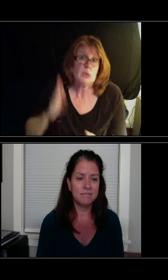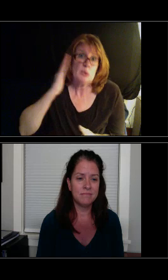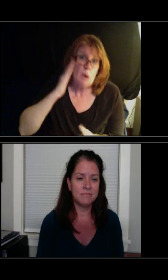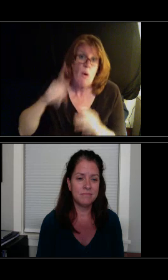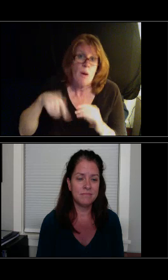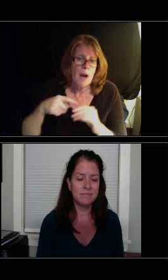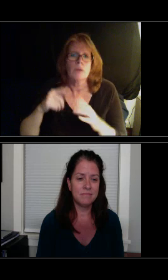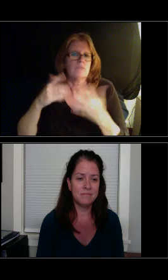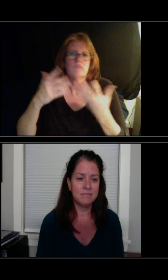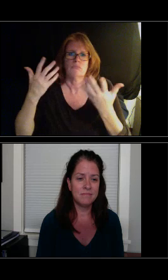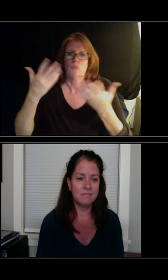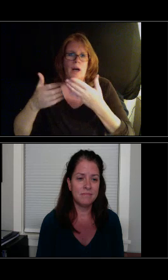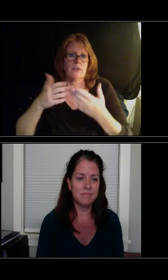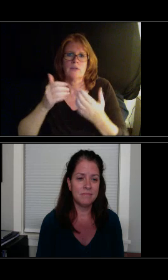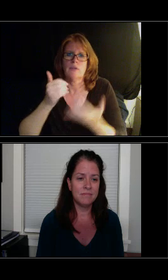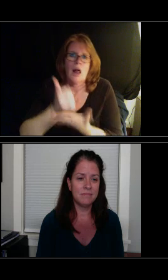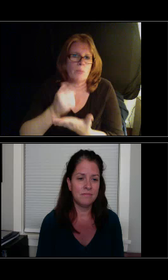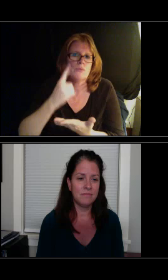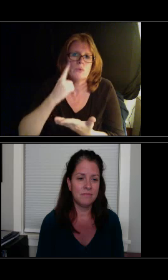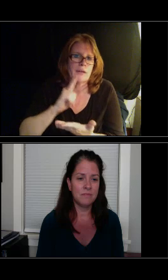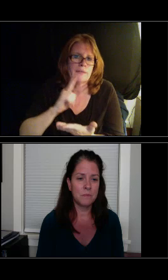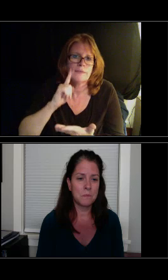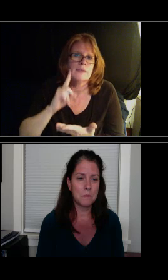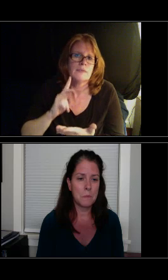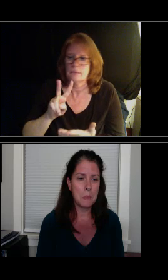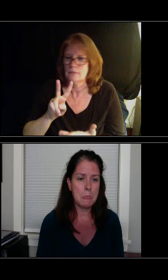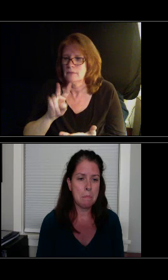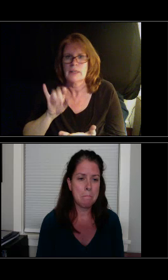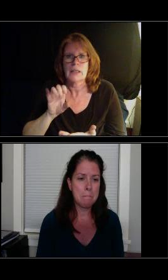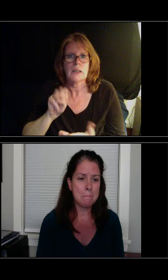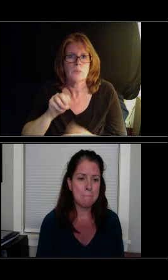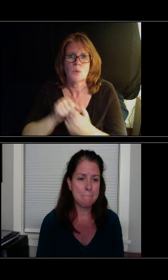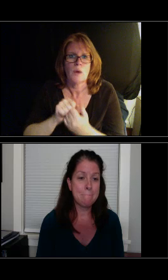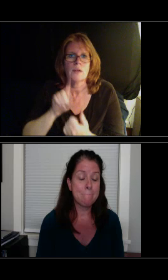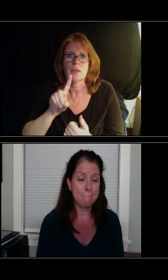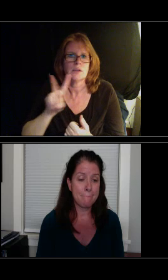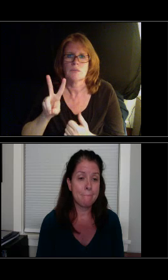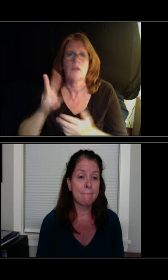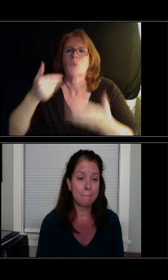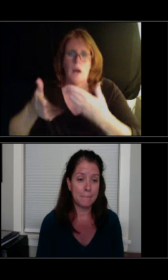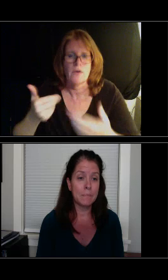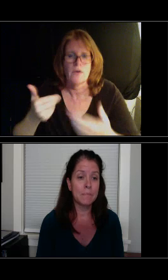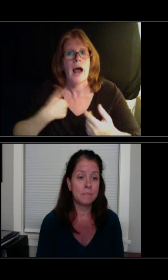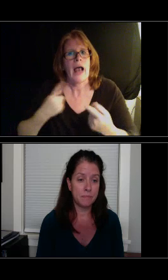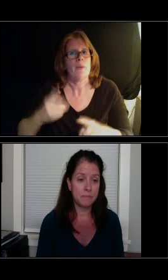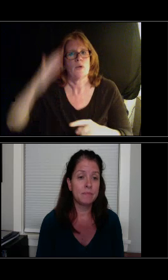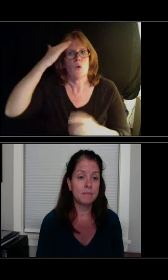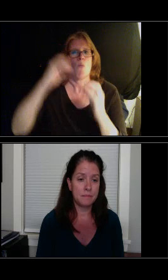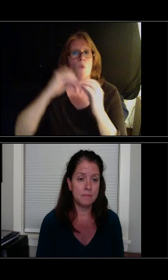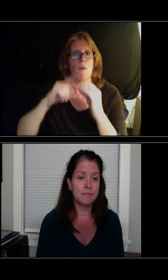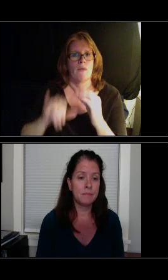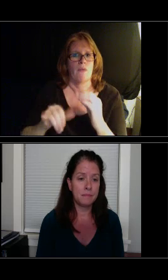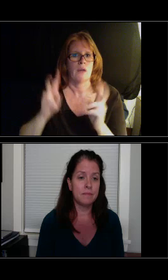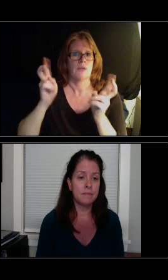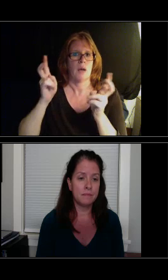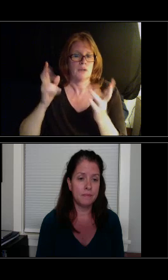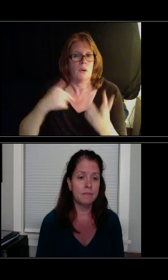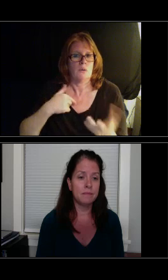know, I might not be the best interpreter for this situation. Whatever is going to be helpful for the deaf individual,